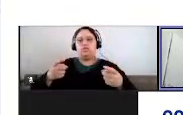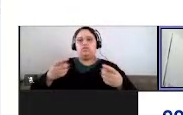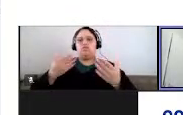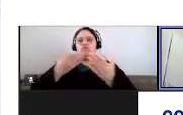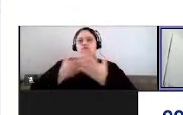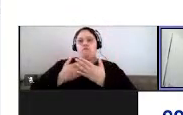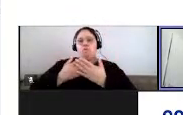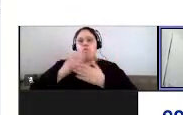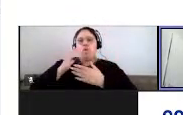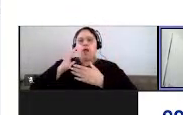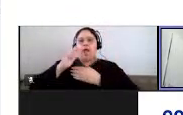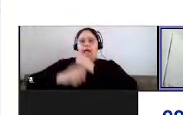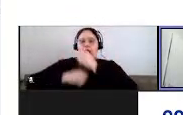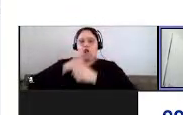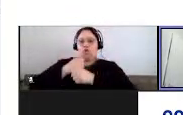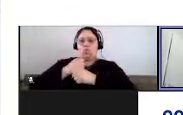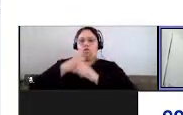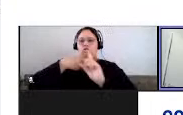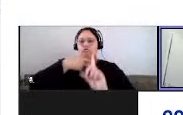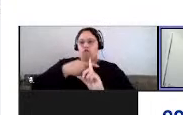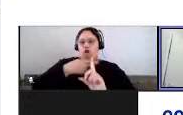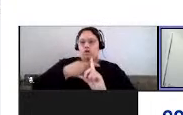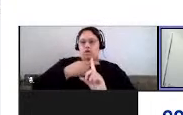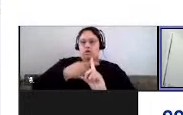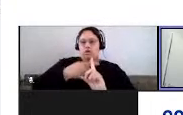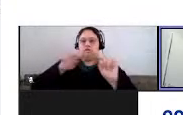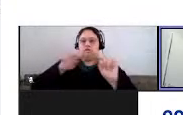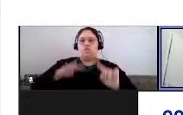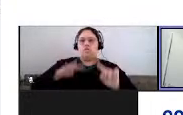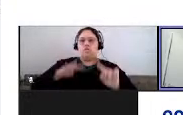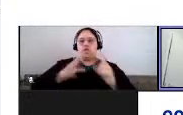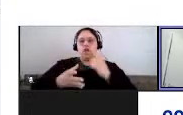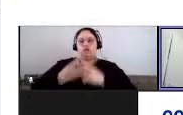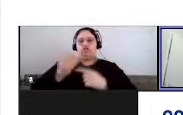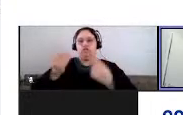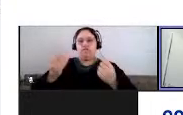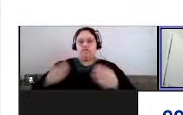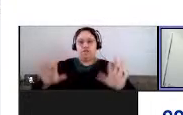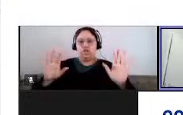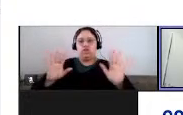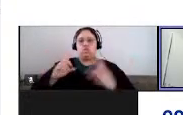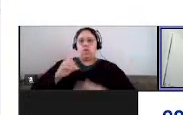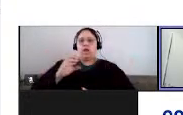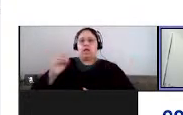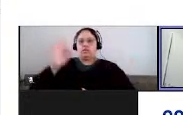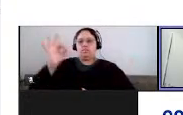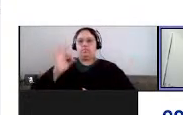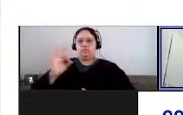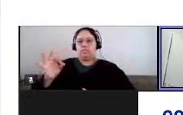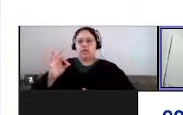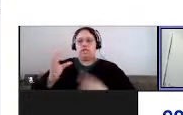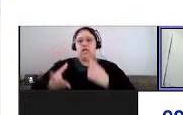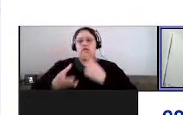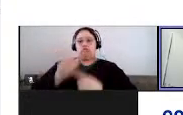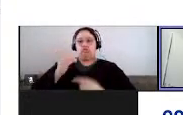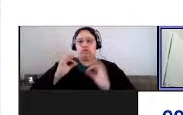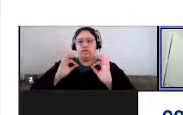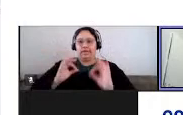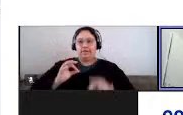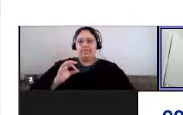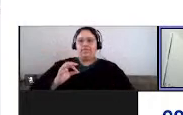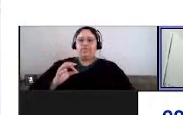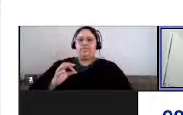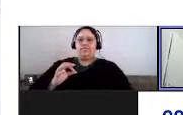for the annual targets, 14 achieved, 100% achieved. And for